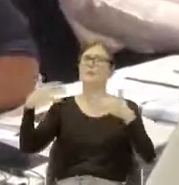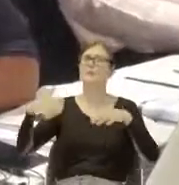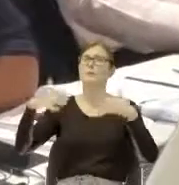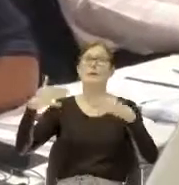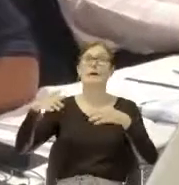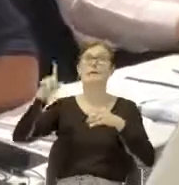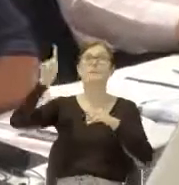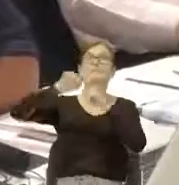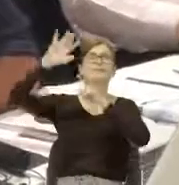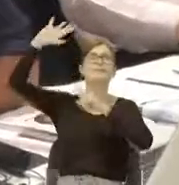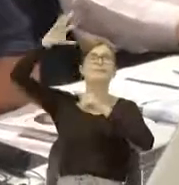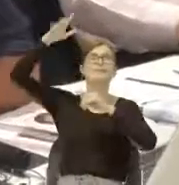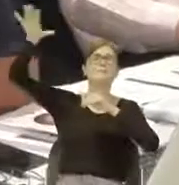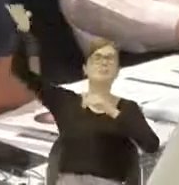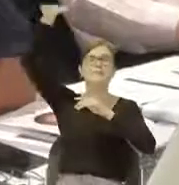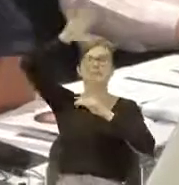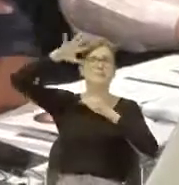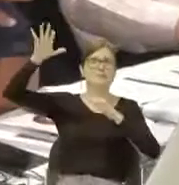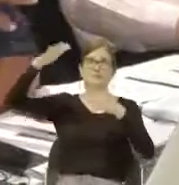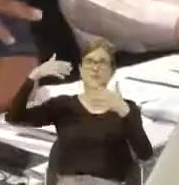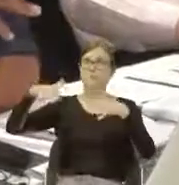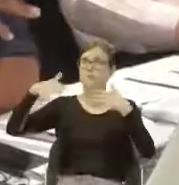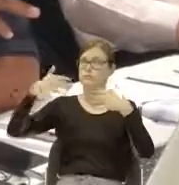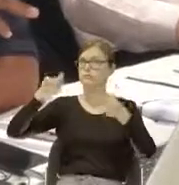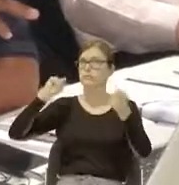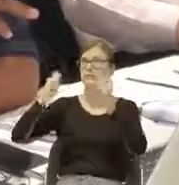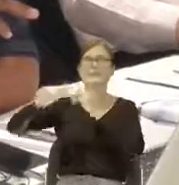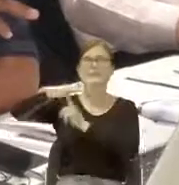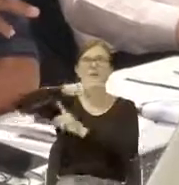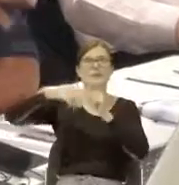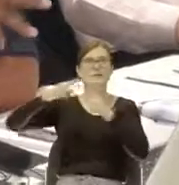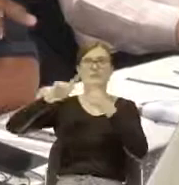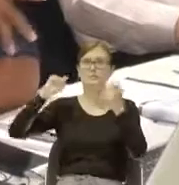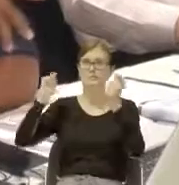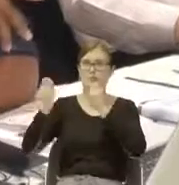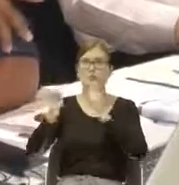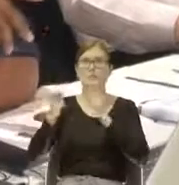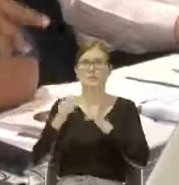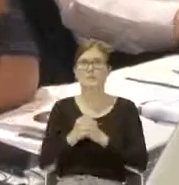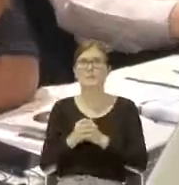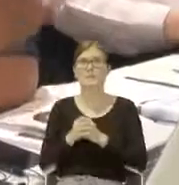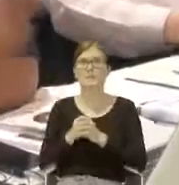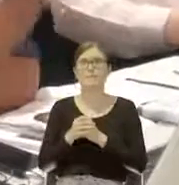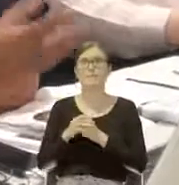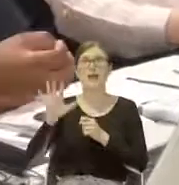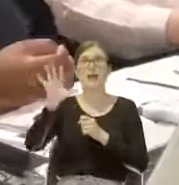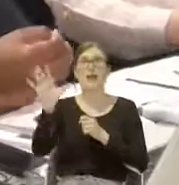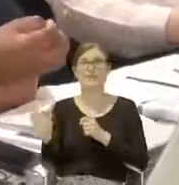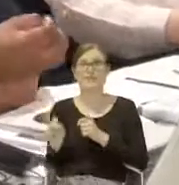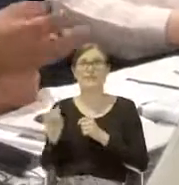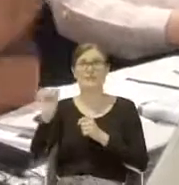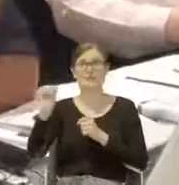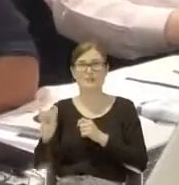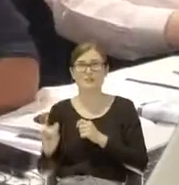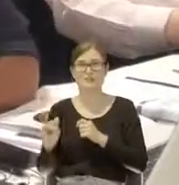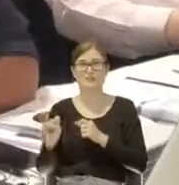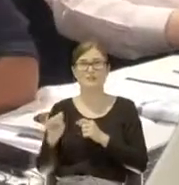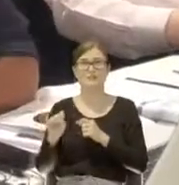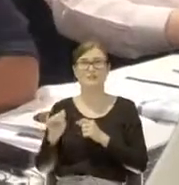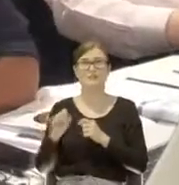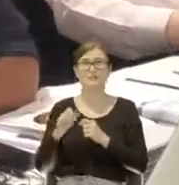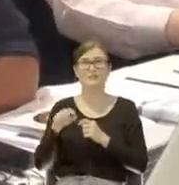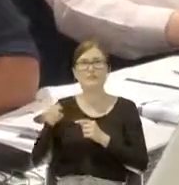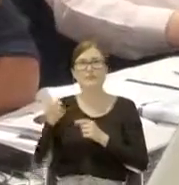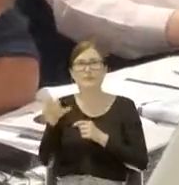province called the KwaZulu-Natal, where the government of KwaZulu-Natal, I think they have quantified